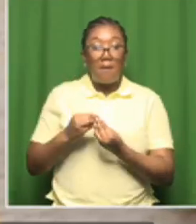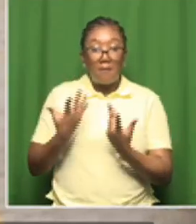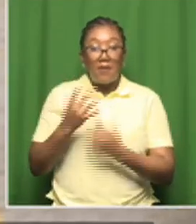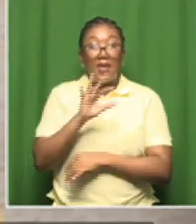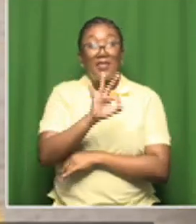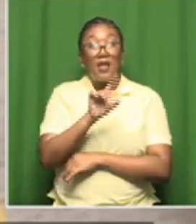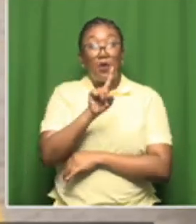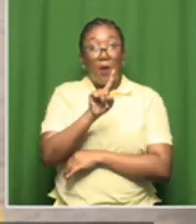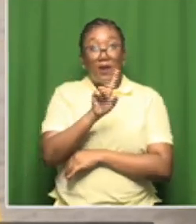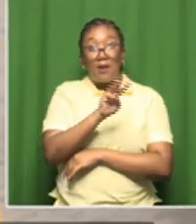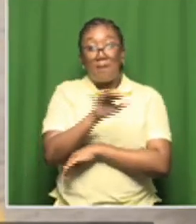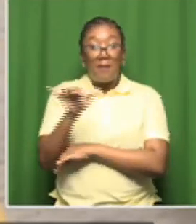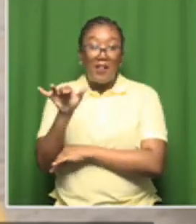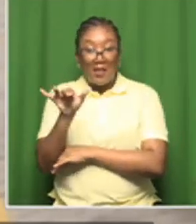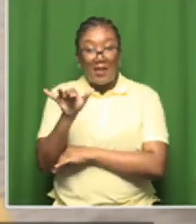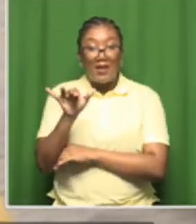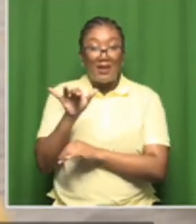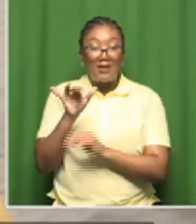31 million